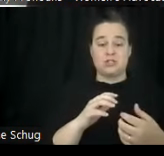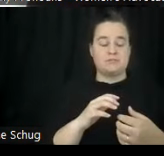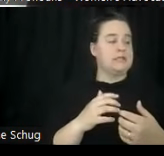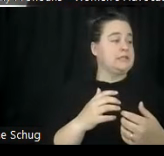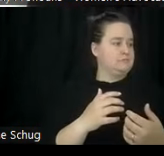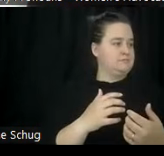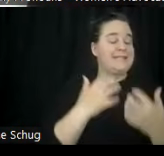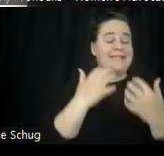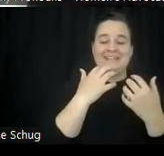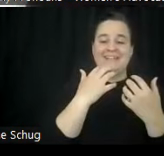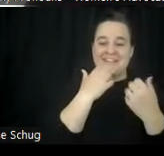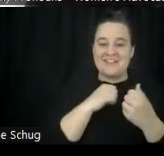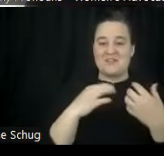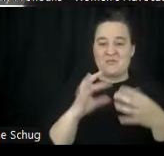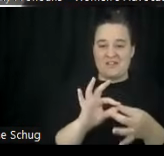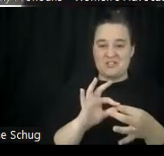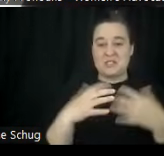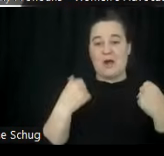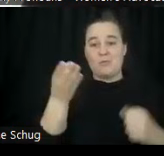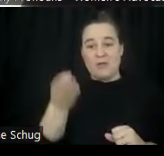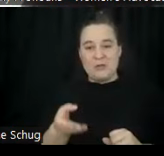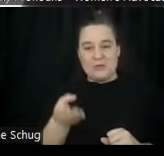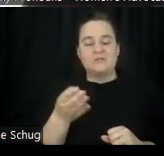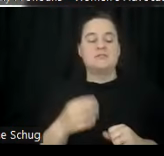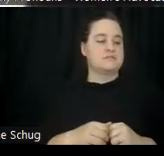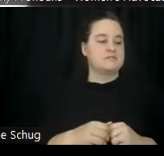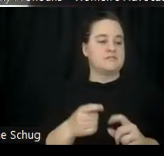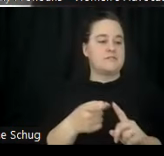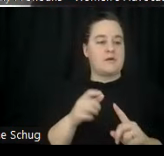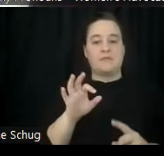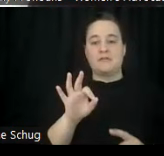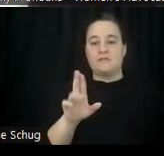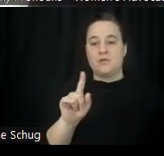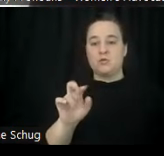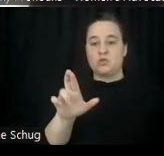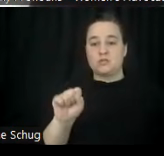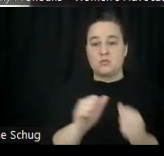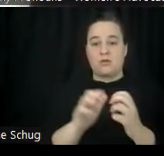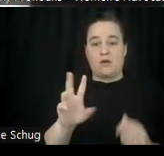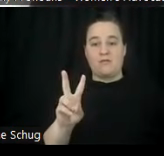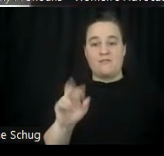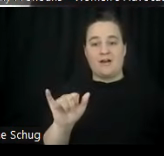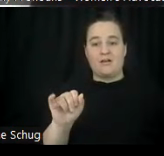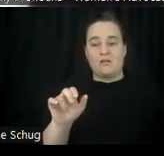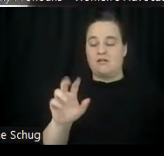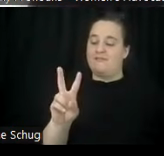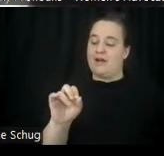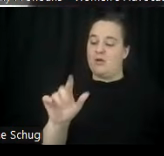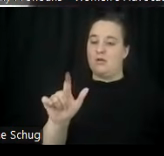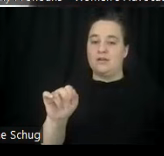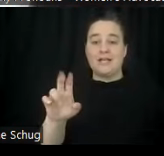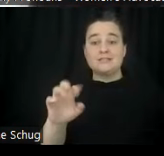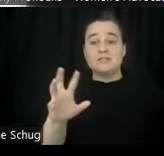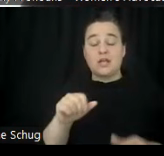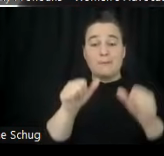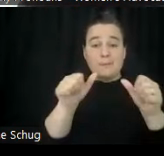by Futures Without Violence. And those are posters that you can have in your organization. They can